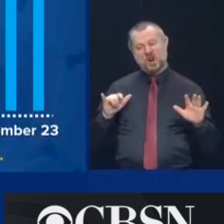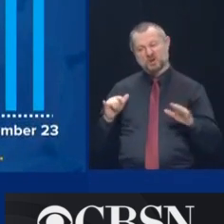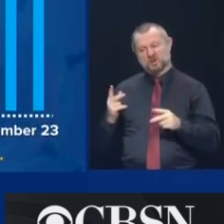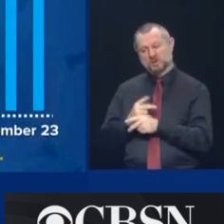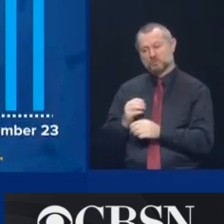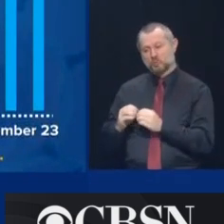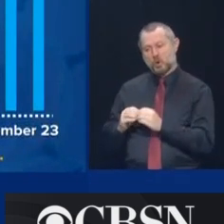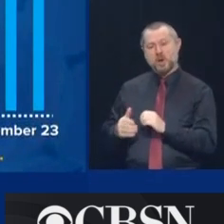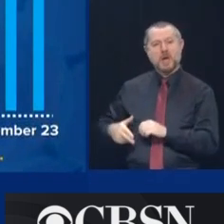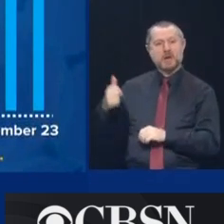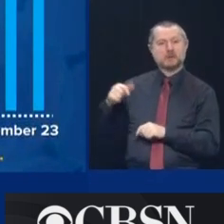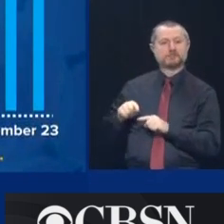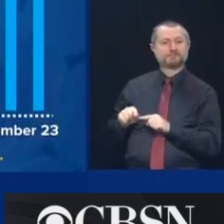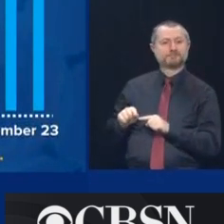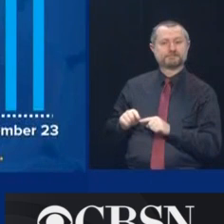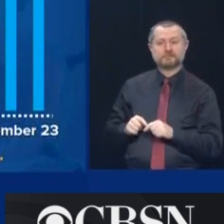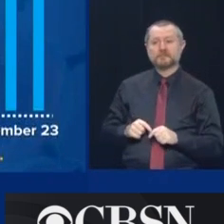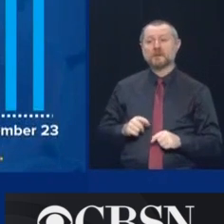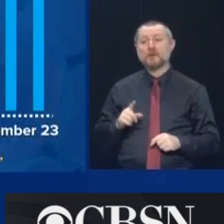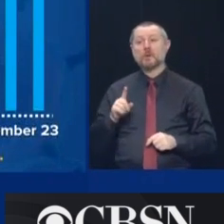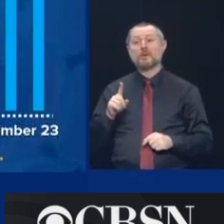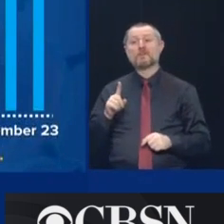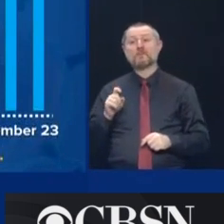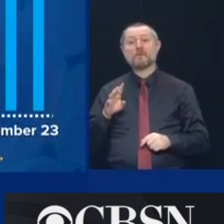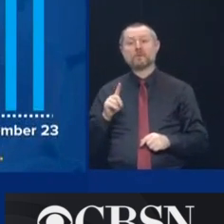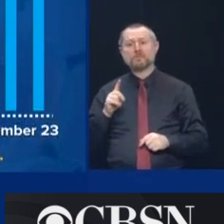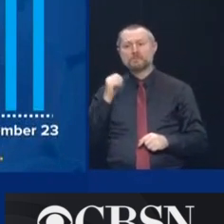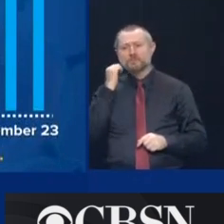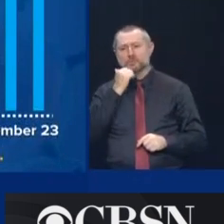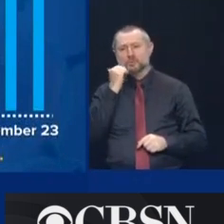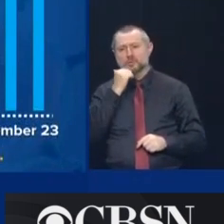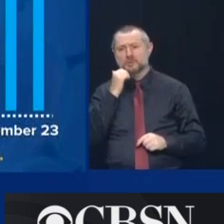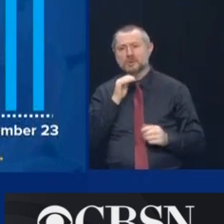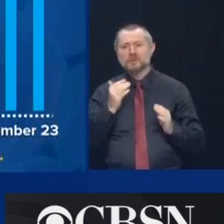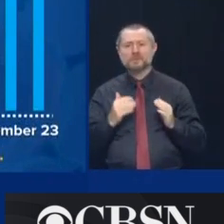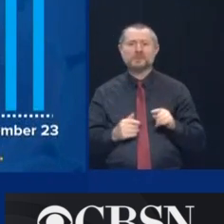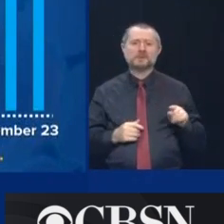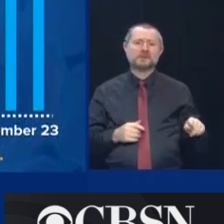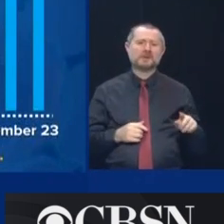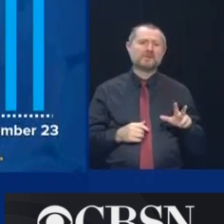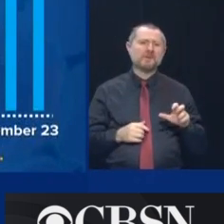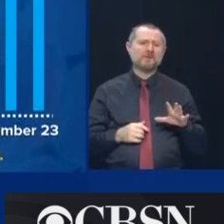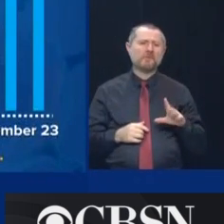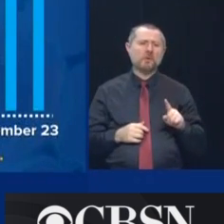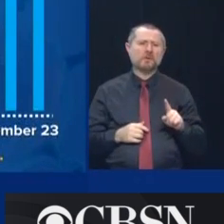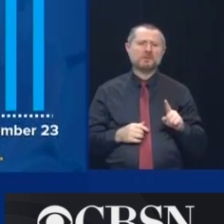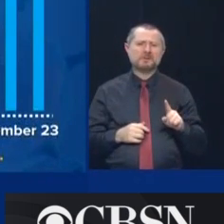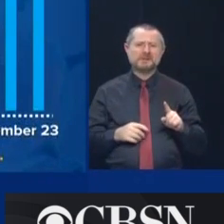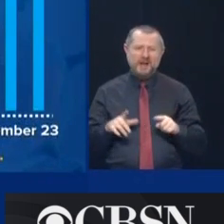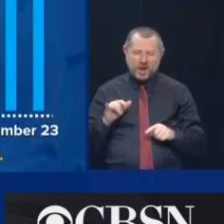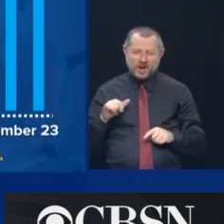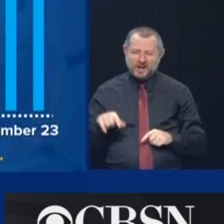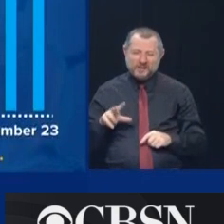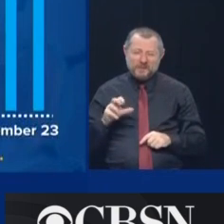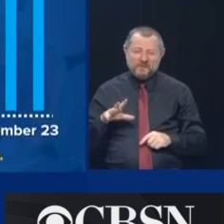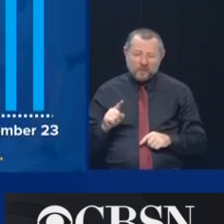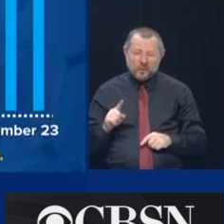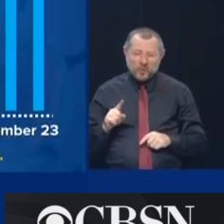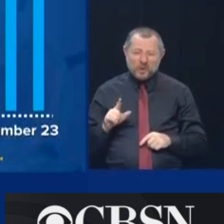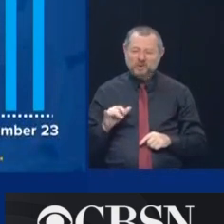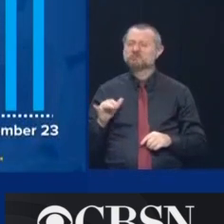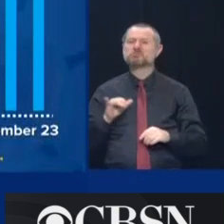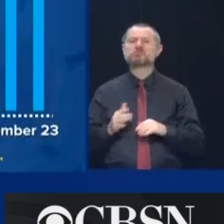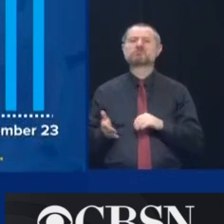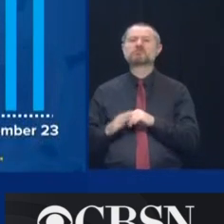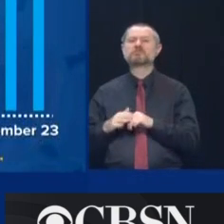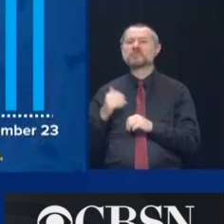per day to 351 cases per day. That's Long Island. Worse